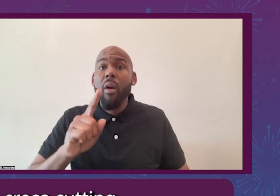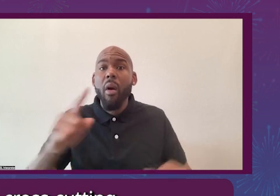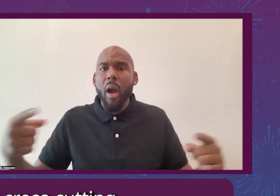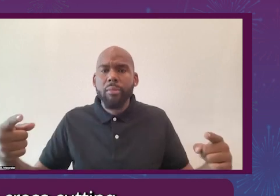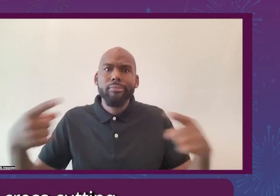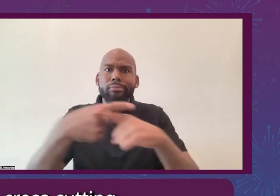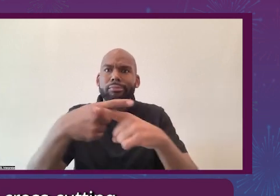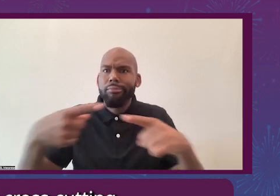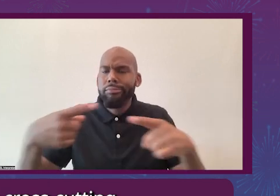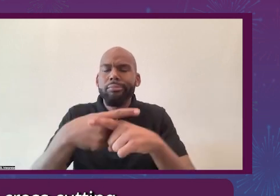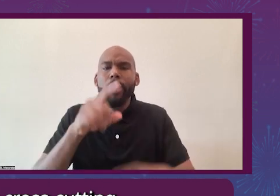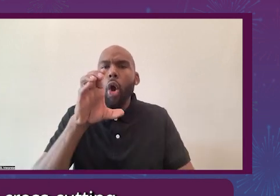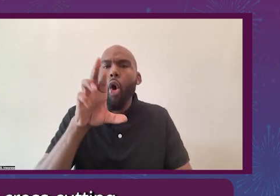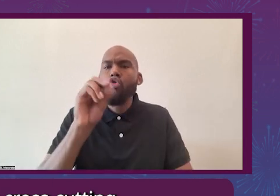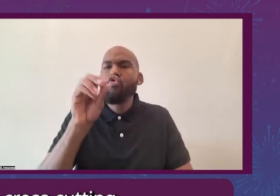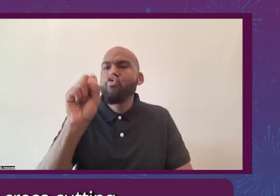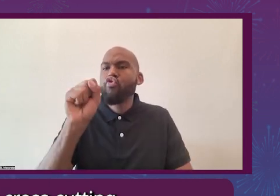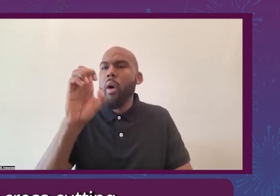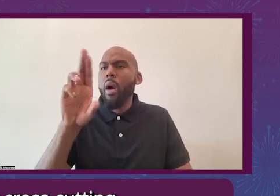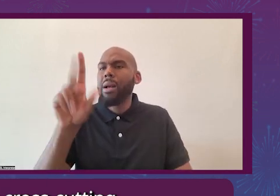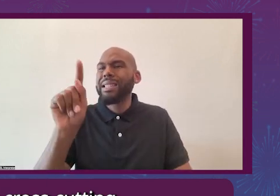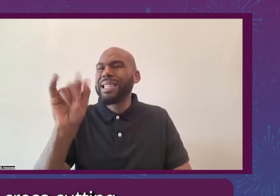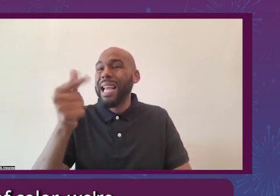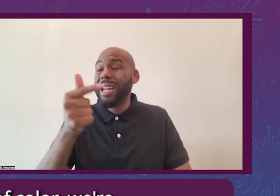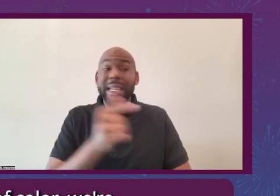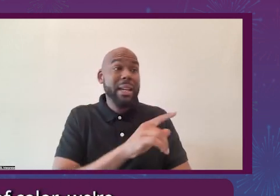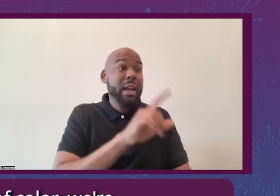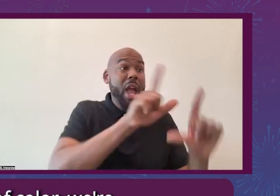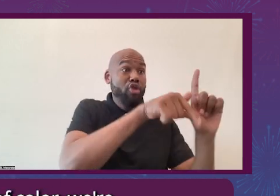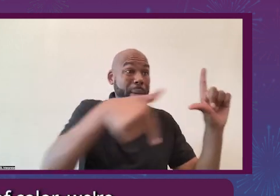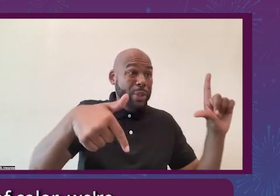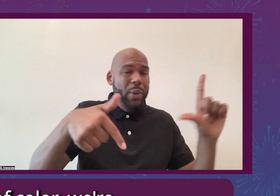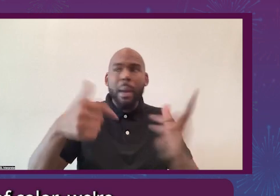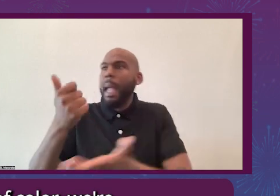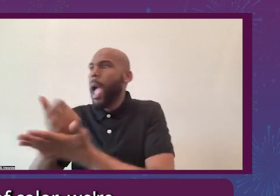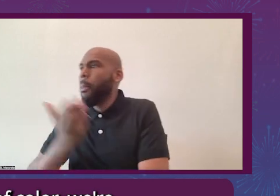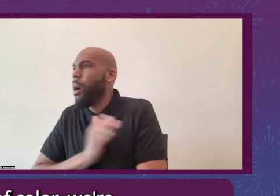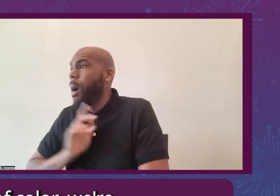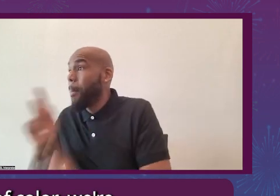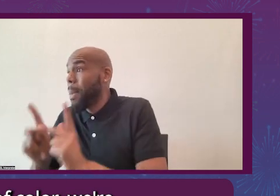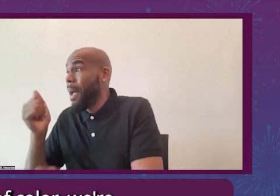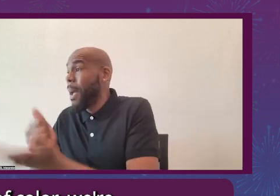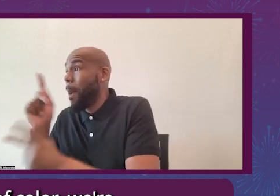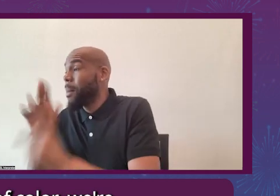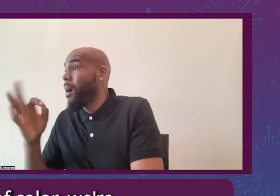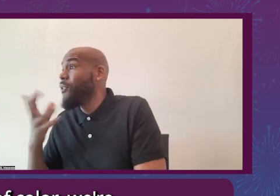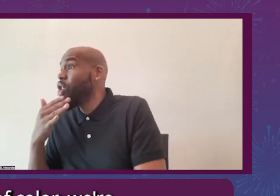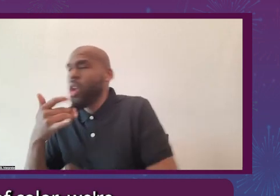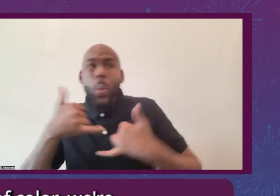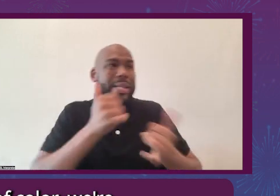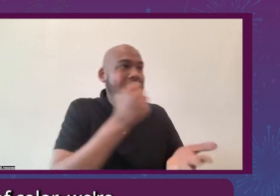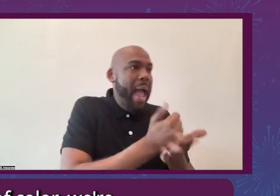are cross-cutting issues. If we help LGBT people, we're helping our people. If we help people of color, we're helping